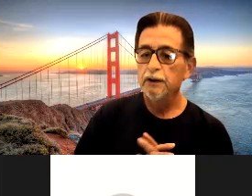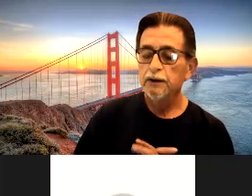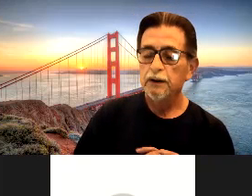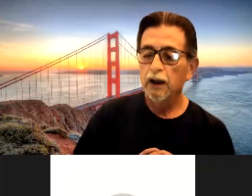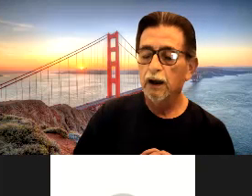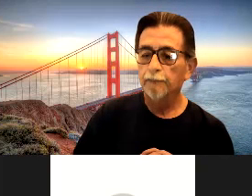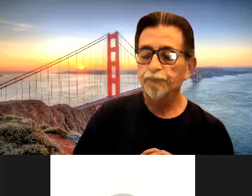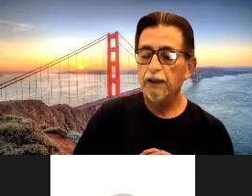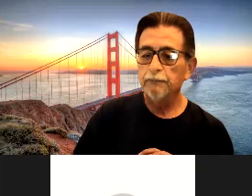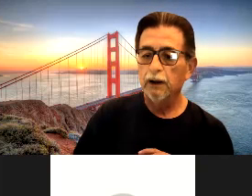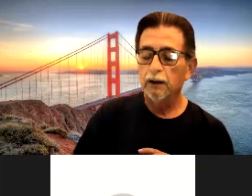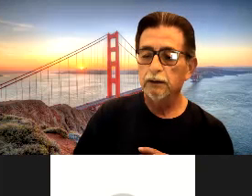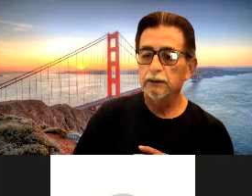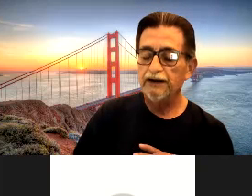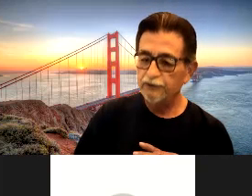17